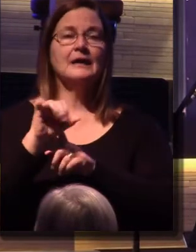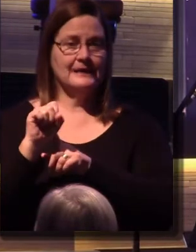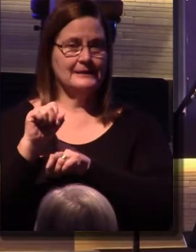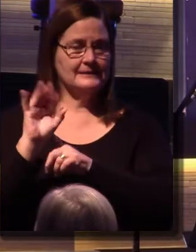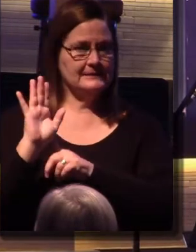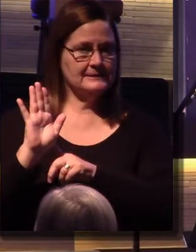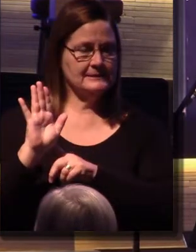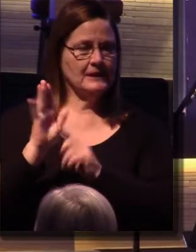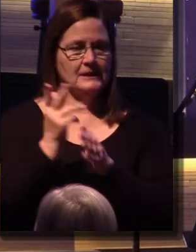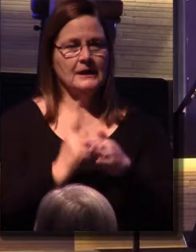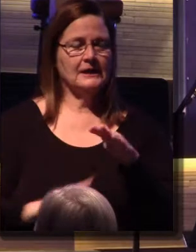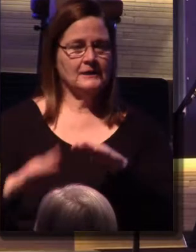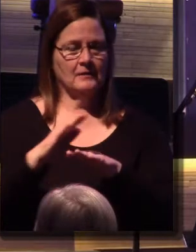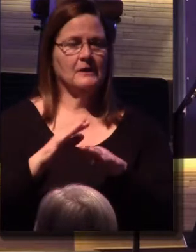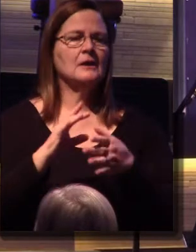is in reference to